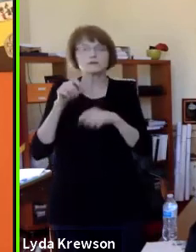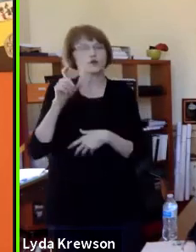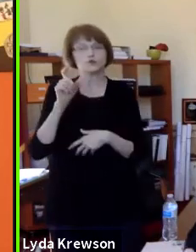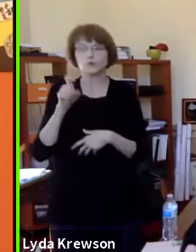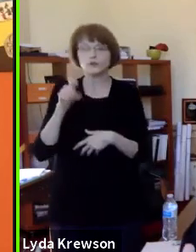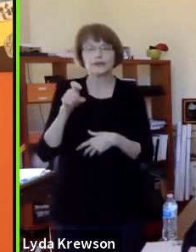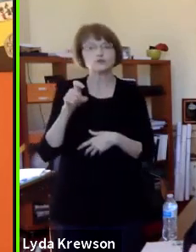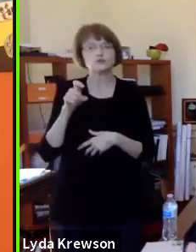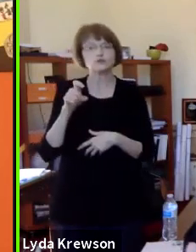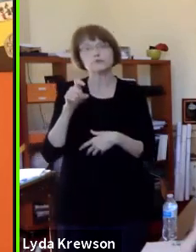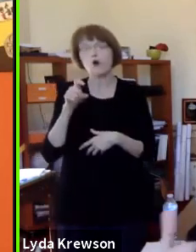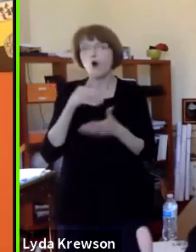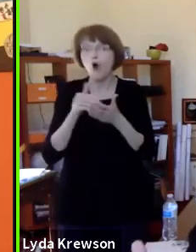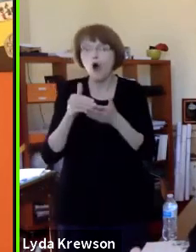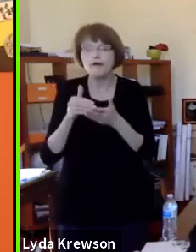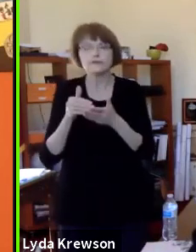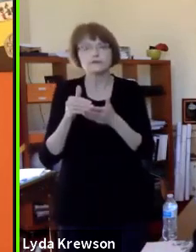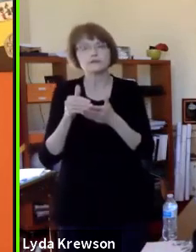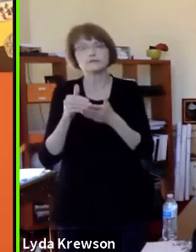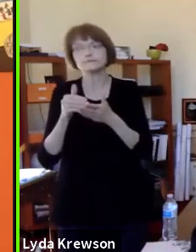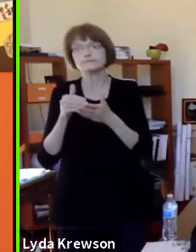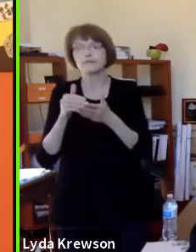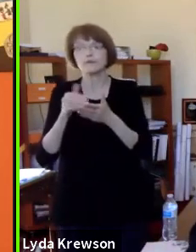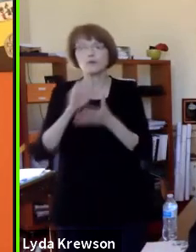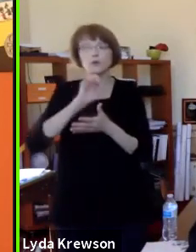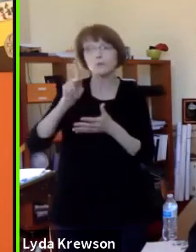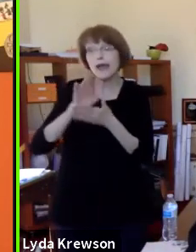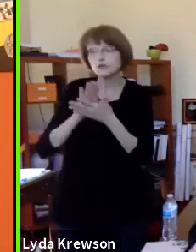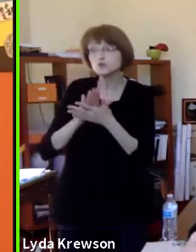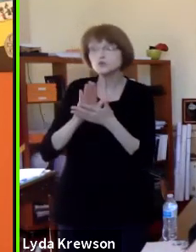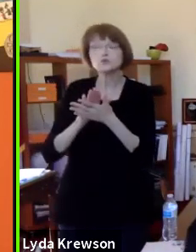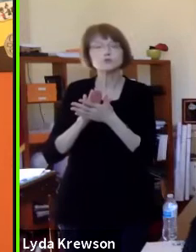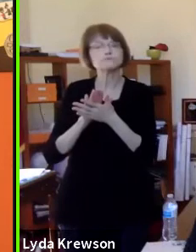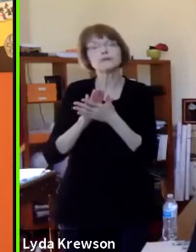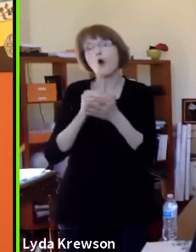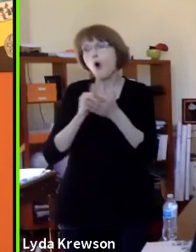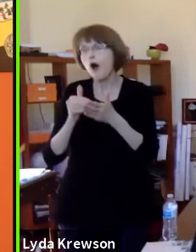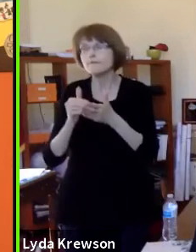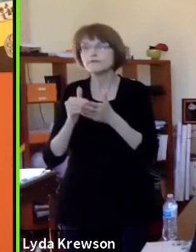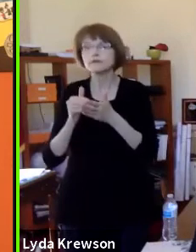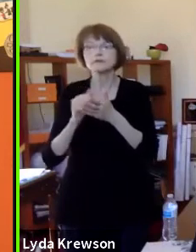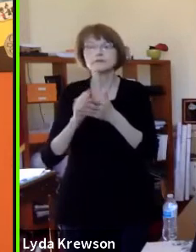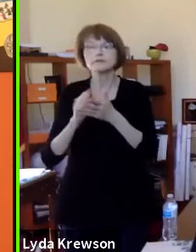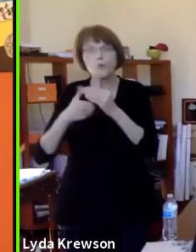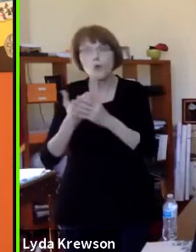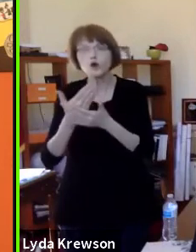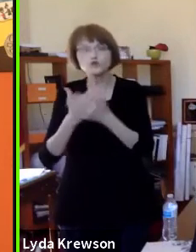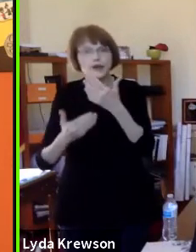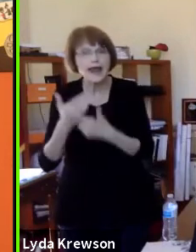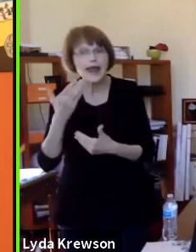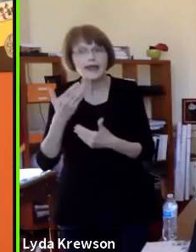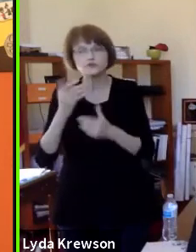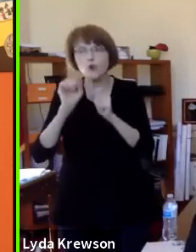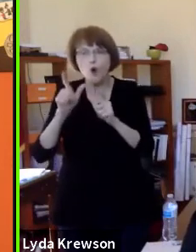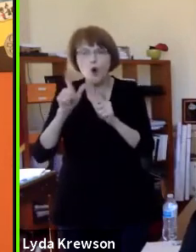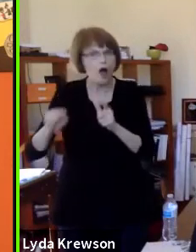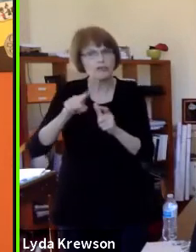about washing your hands. When you get back to school, or, you know, you're all in there doing it.